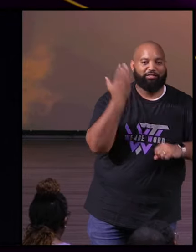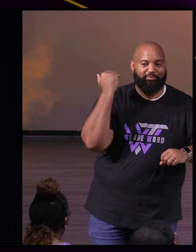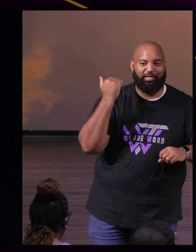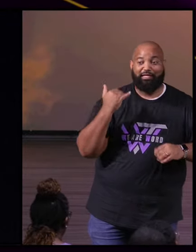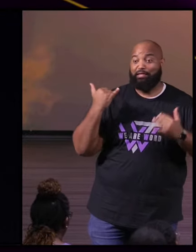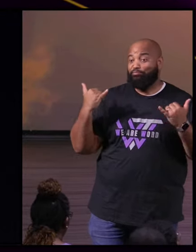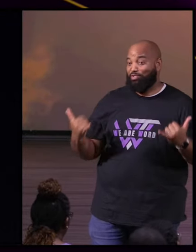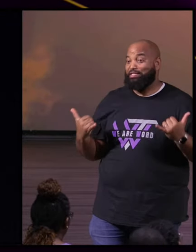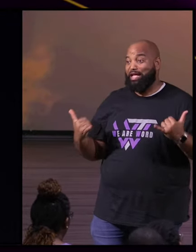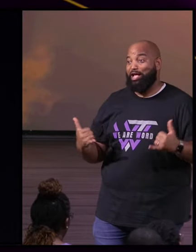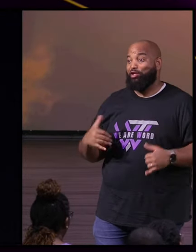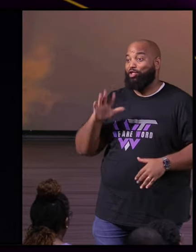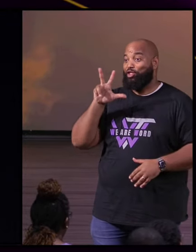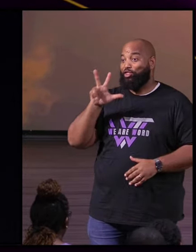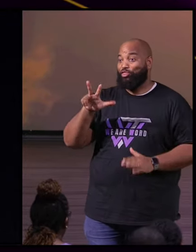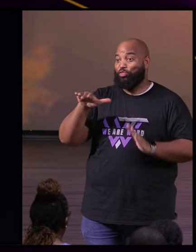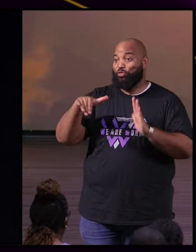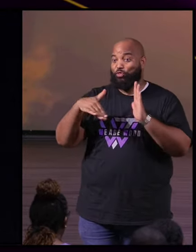3,000 people ago.